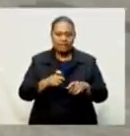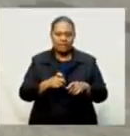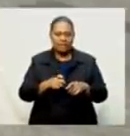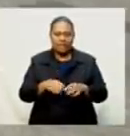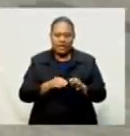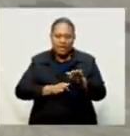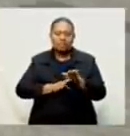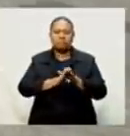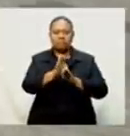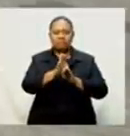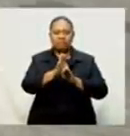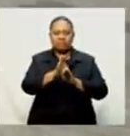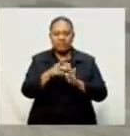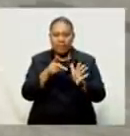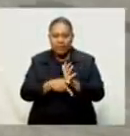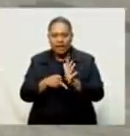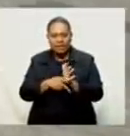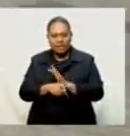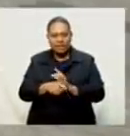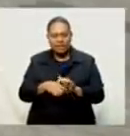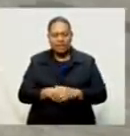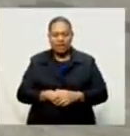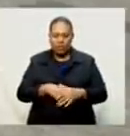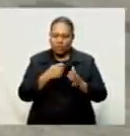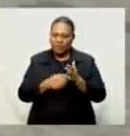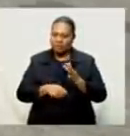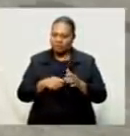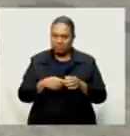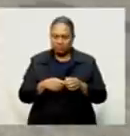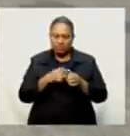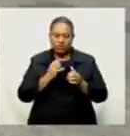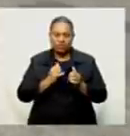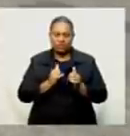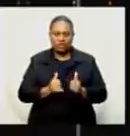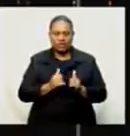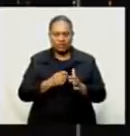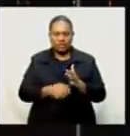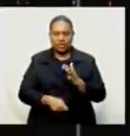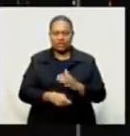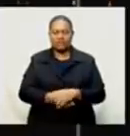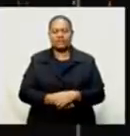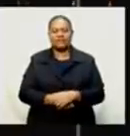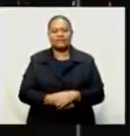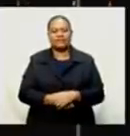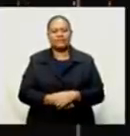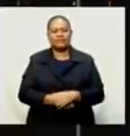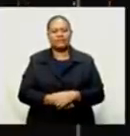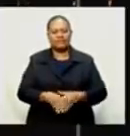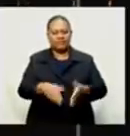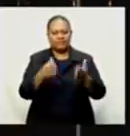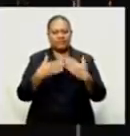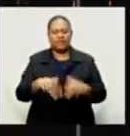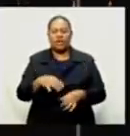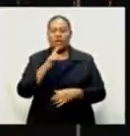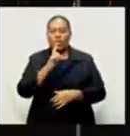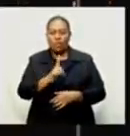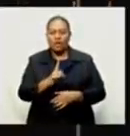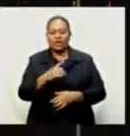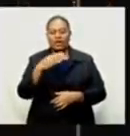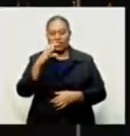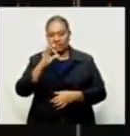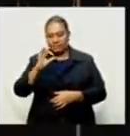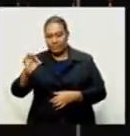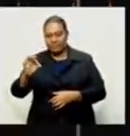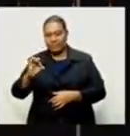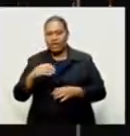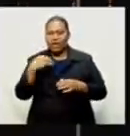times will face legal action. Christiana Uluai, FBC News. Around 100 food packs were